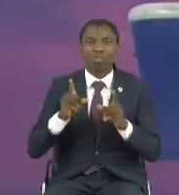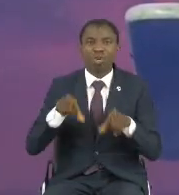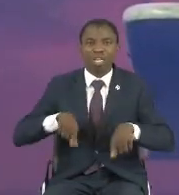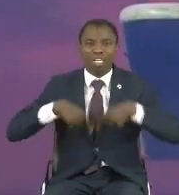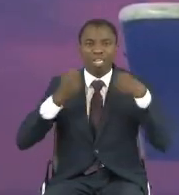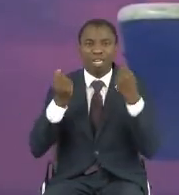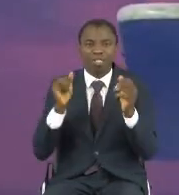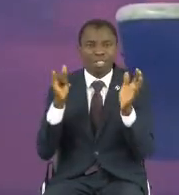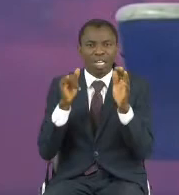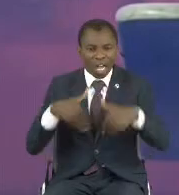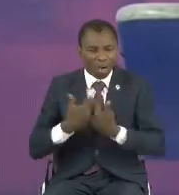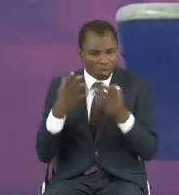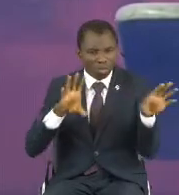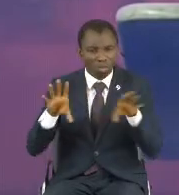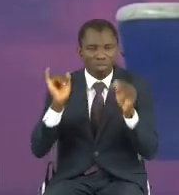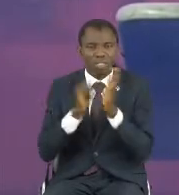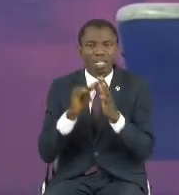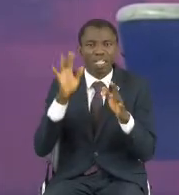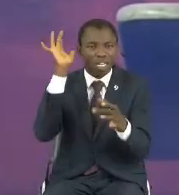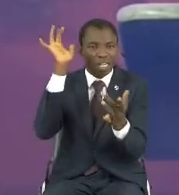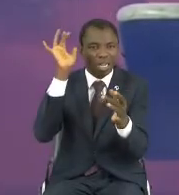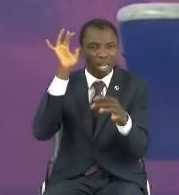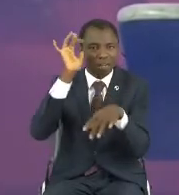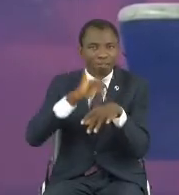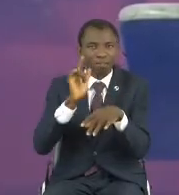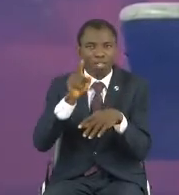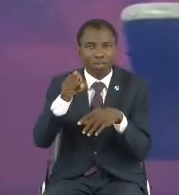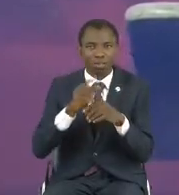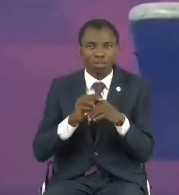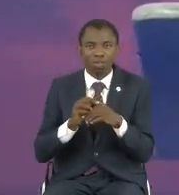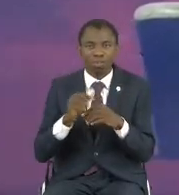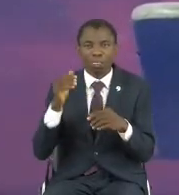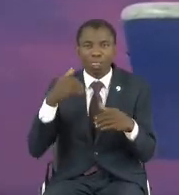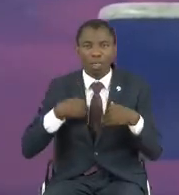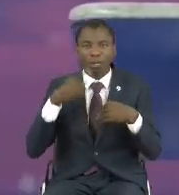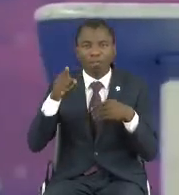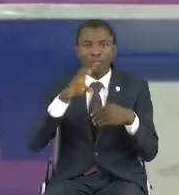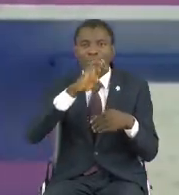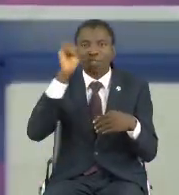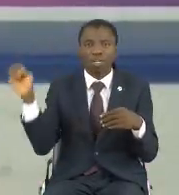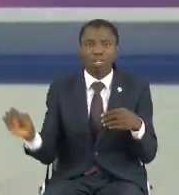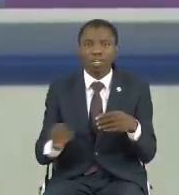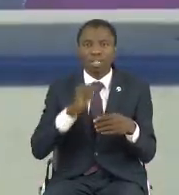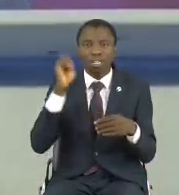affect you? Whatever I do, have you ever thrown a